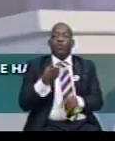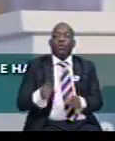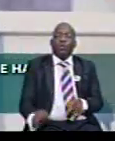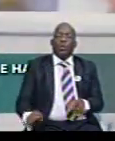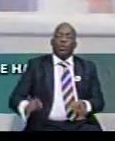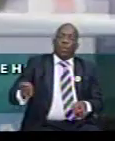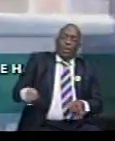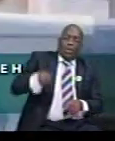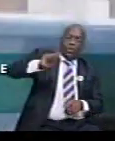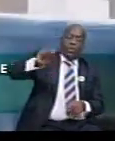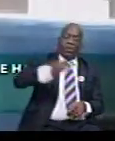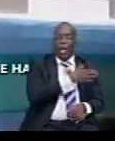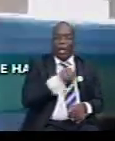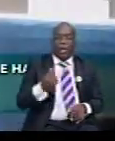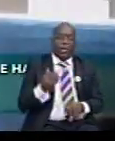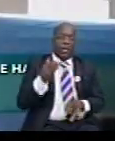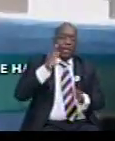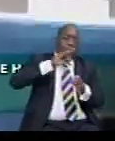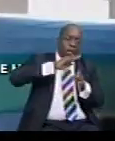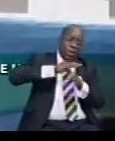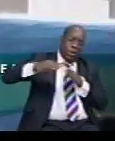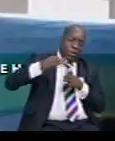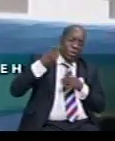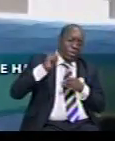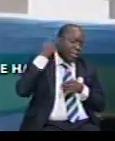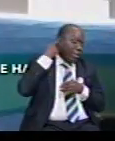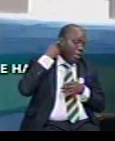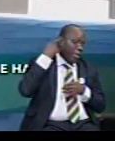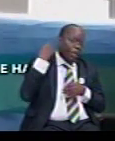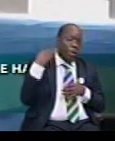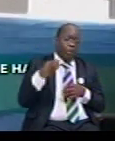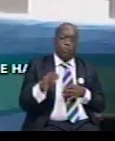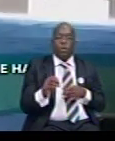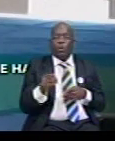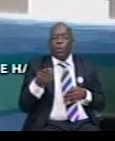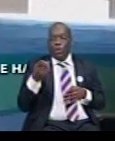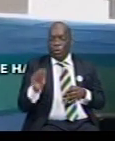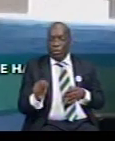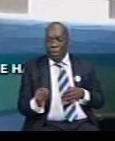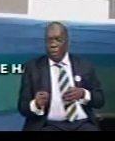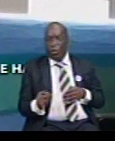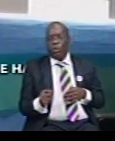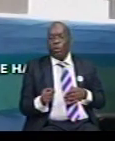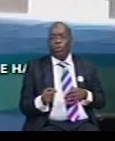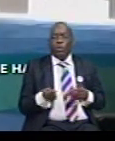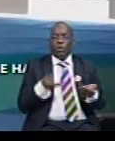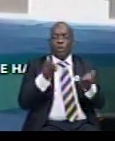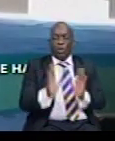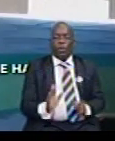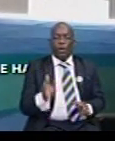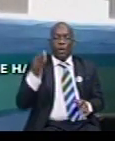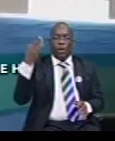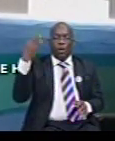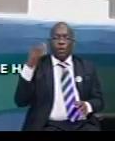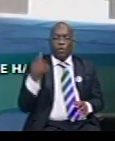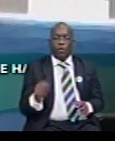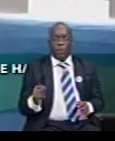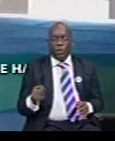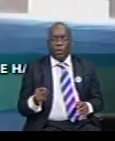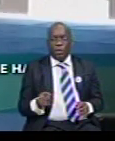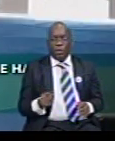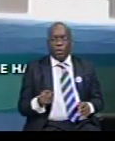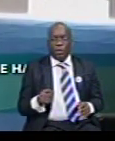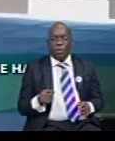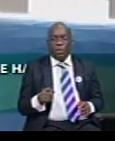He drew out his sword and he slashed off the ear of the servant of Marcus